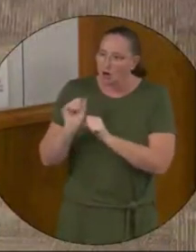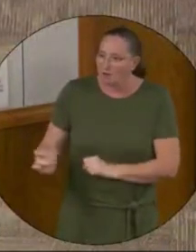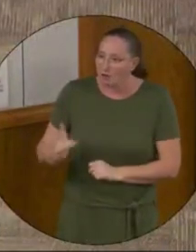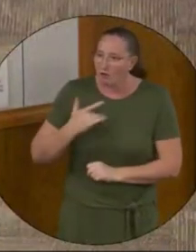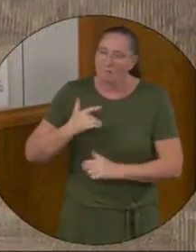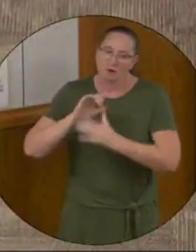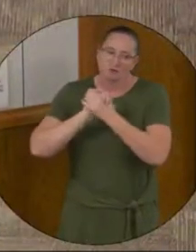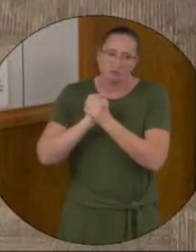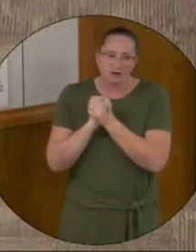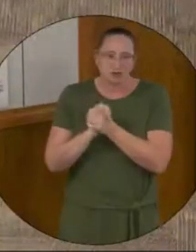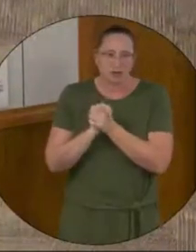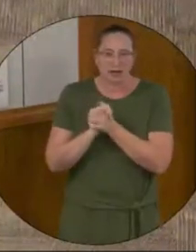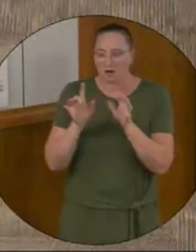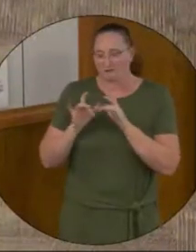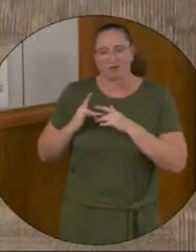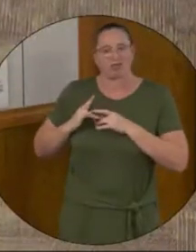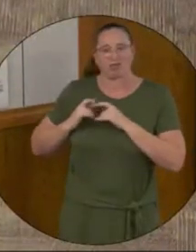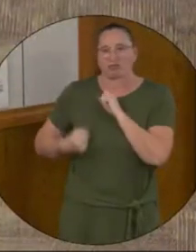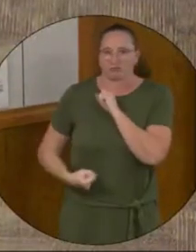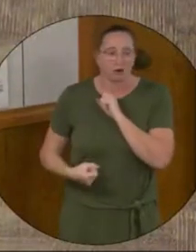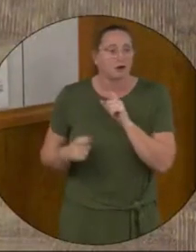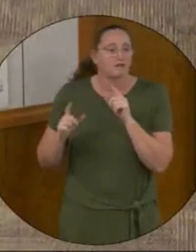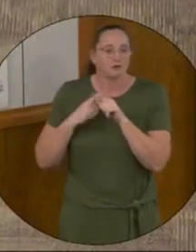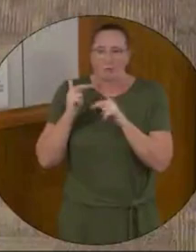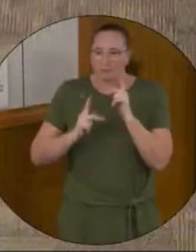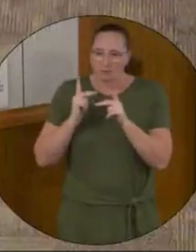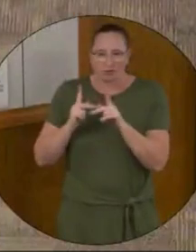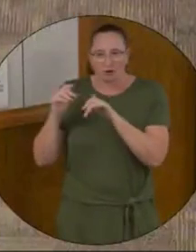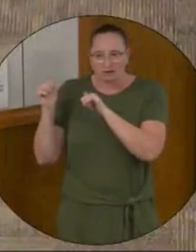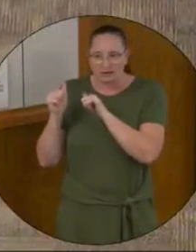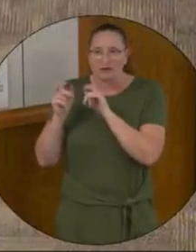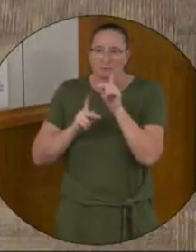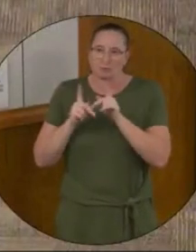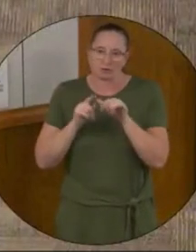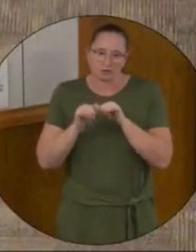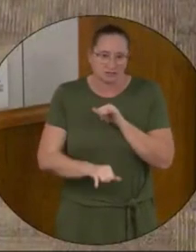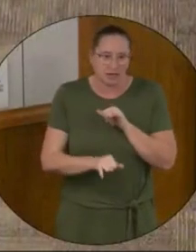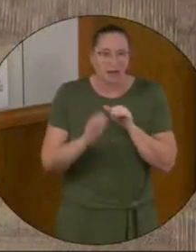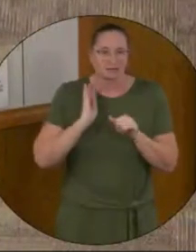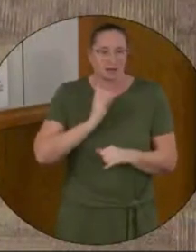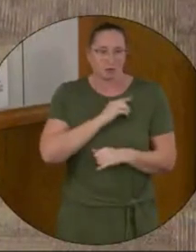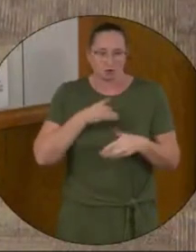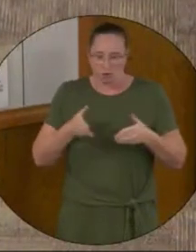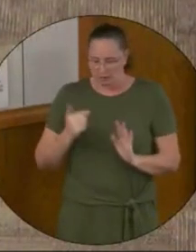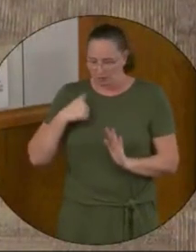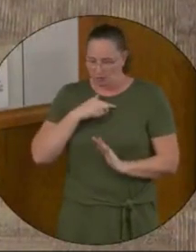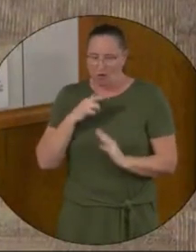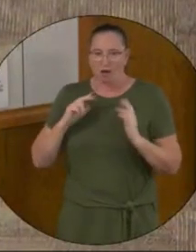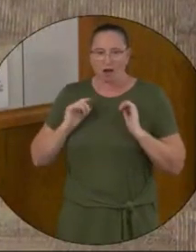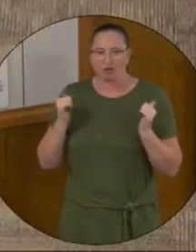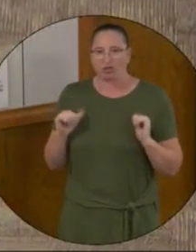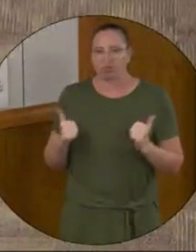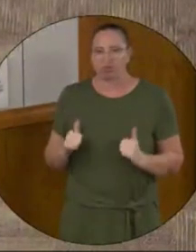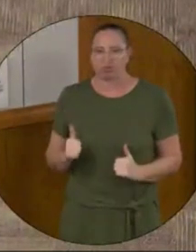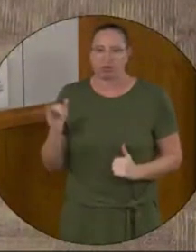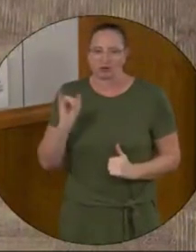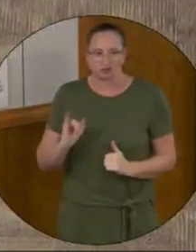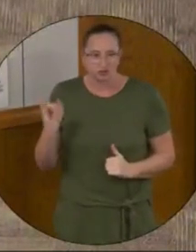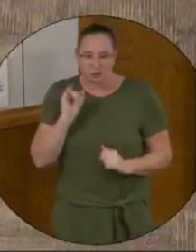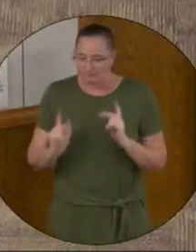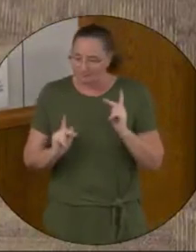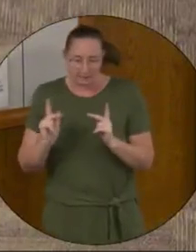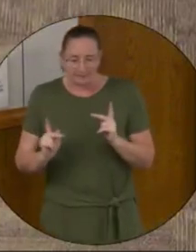congratulations on breaking the hearts of educators, both those who are leaving and those who stay. As a board, you have allowed our health trust to fall into such shambles that people are leaving